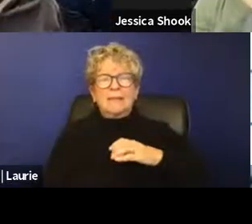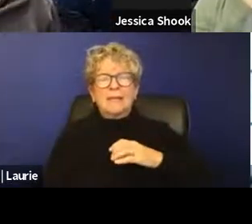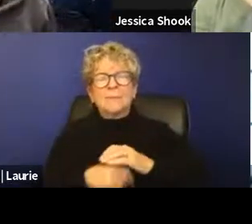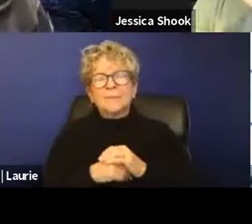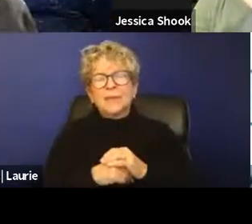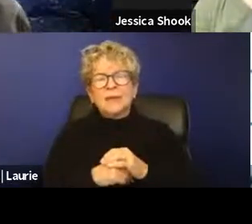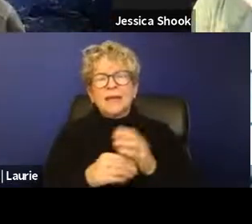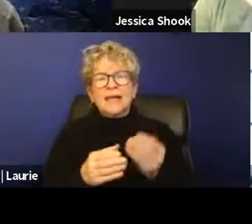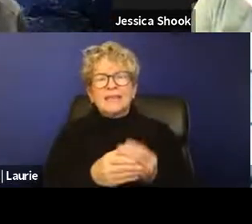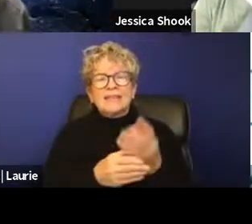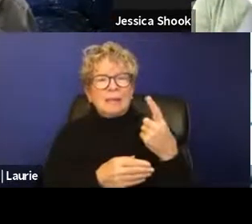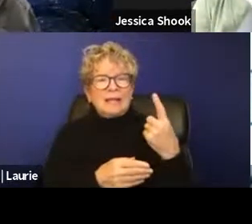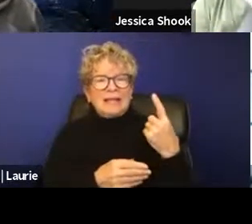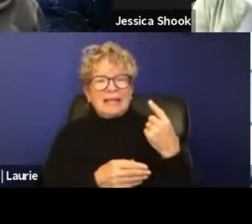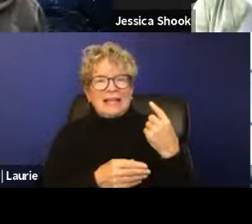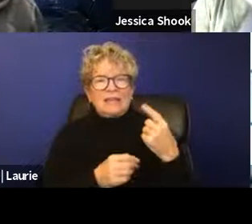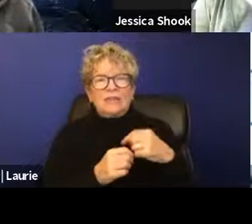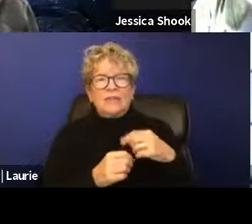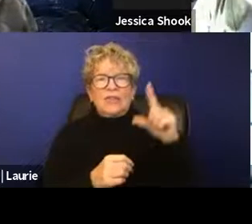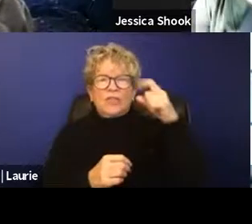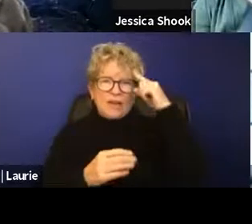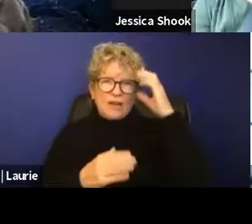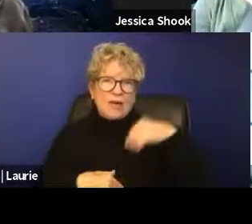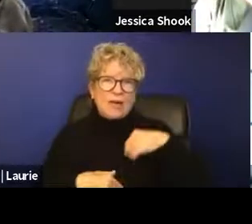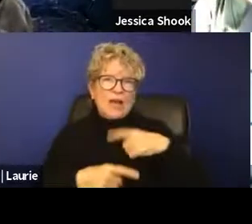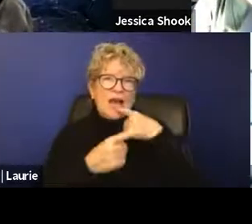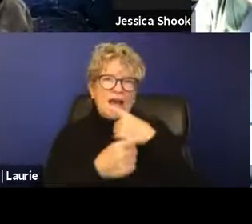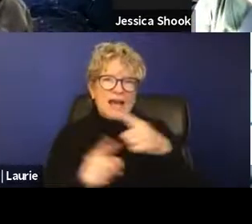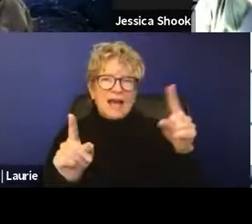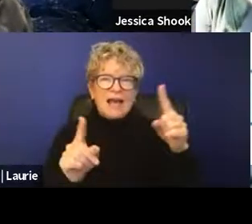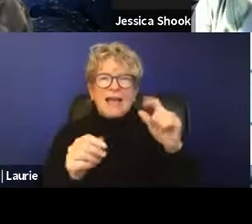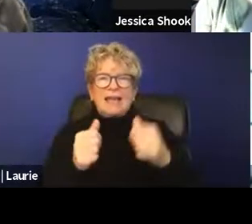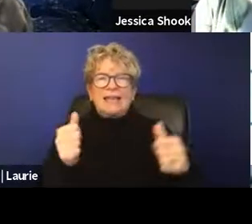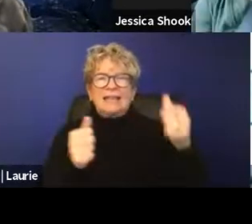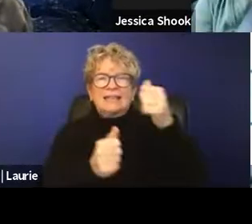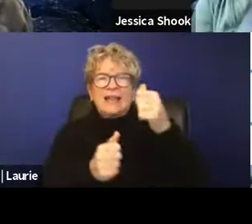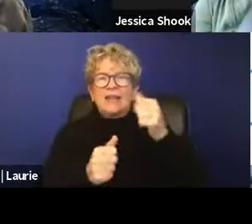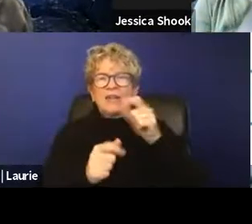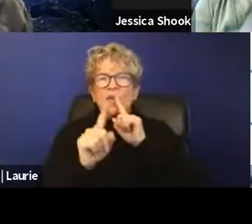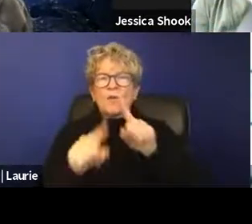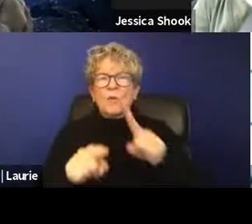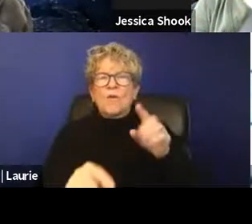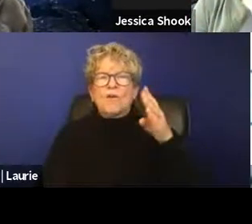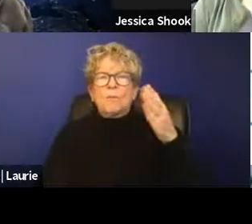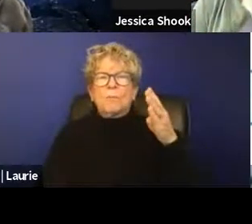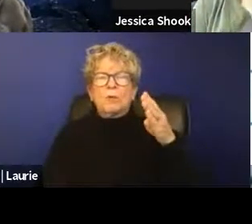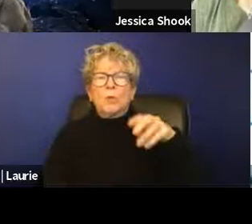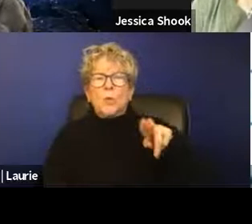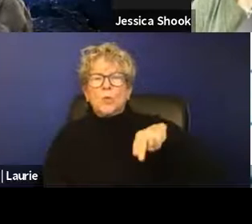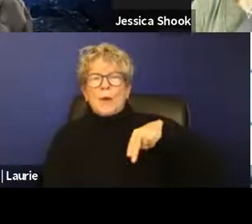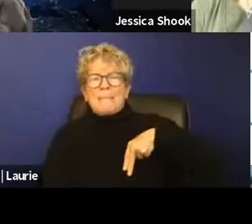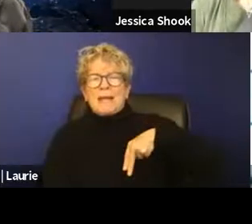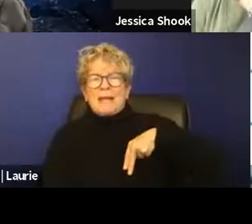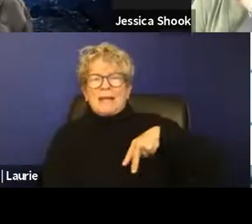in the spring of this last year, the governor issued an executive order that would create a blue ribbon commission on the intersection between behavioral health and